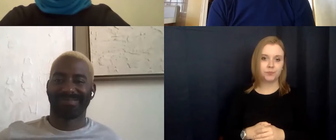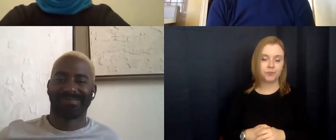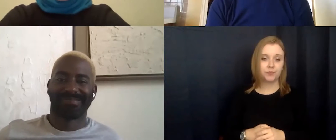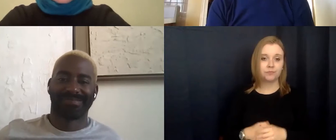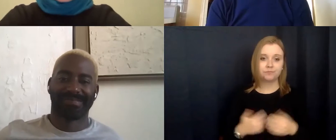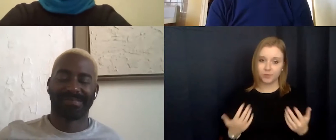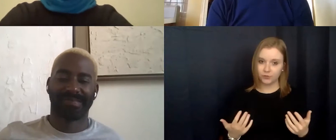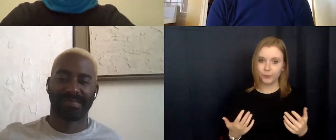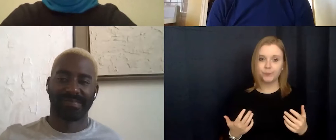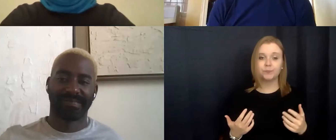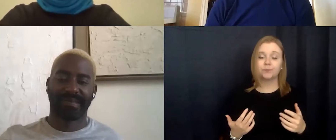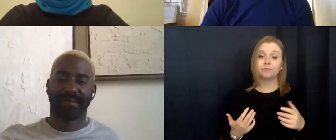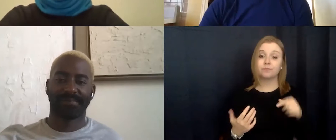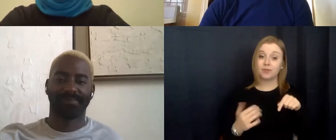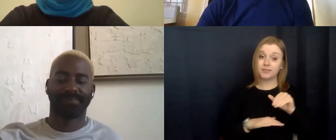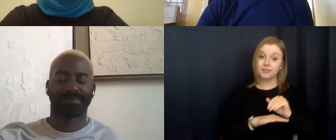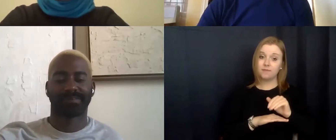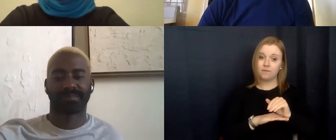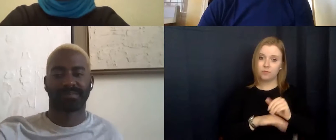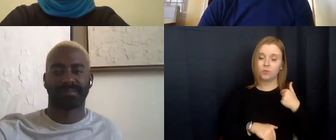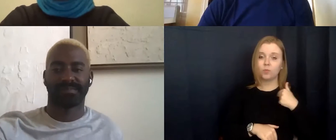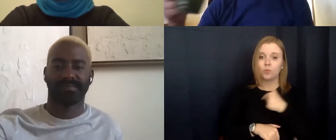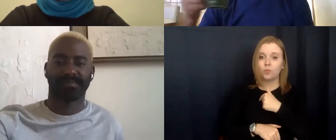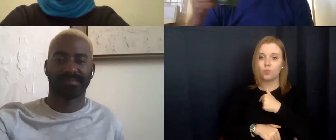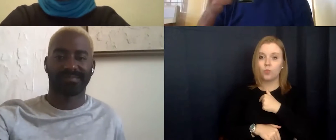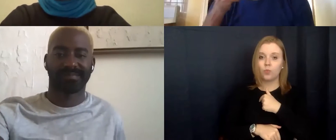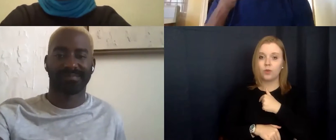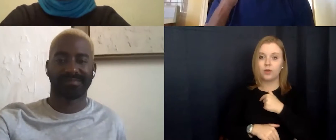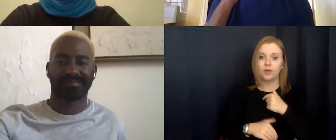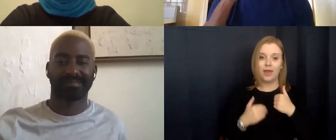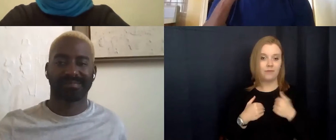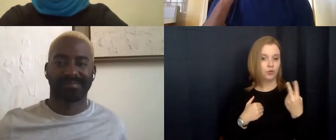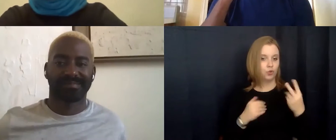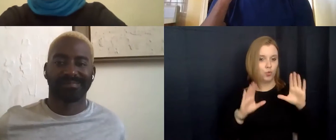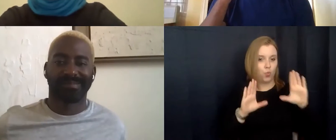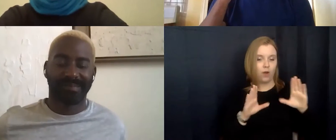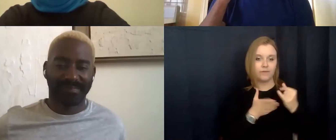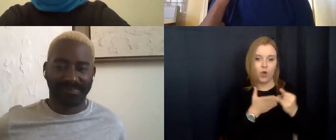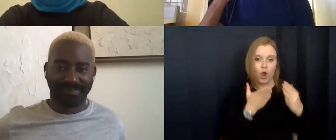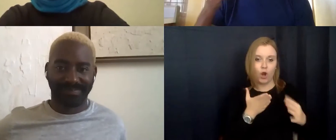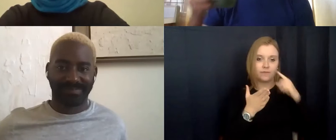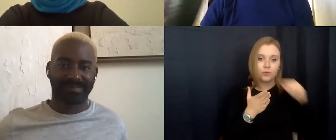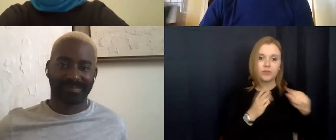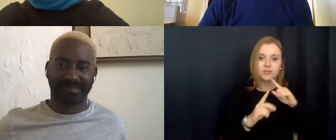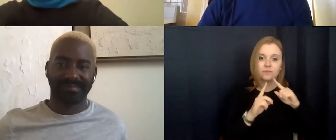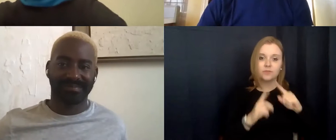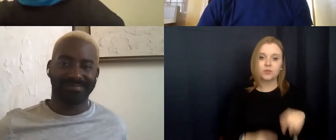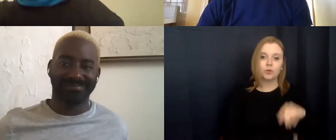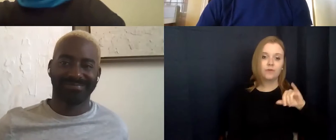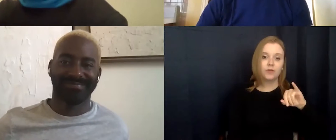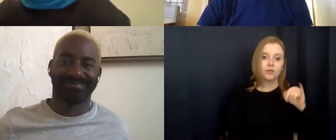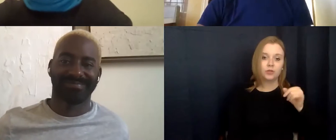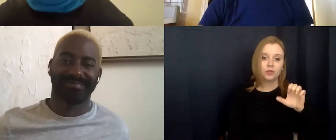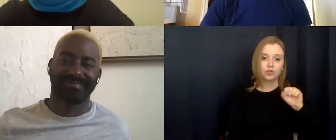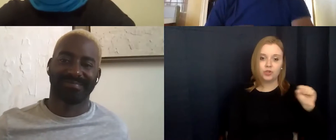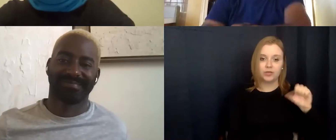So this evening we have with us two wonderful artists for this conversation. We have Jess Curtis,